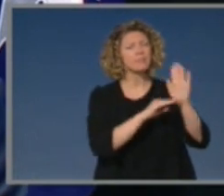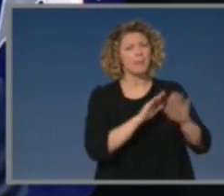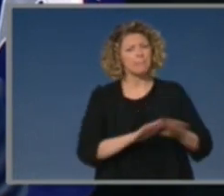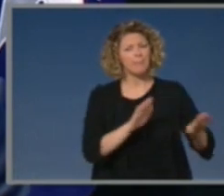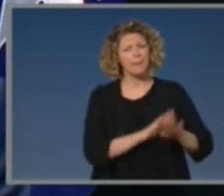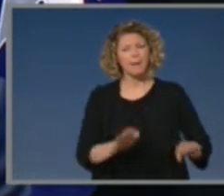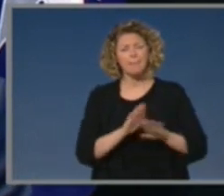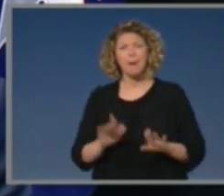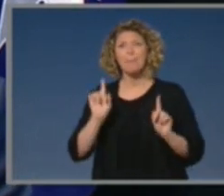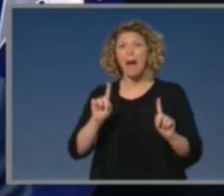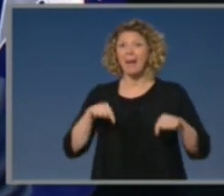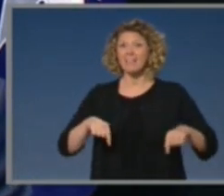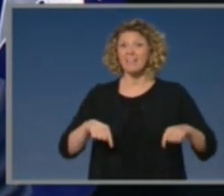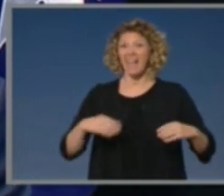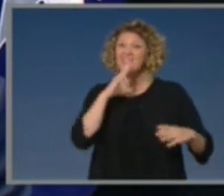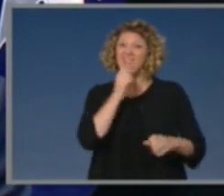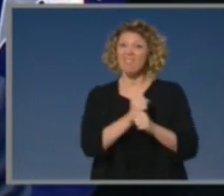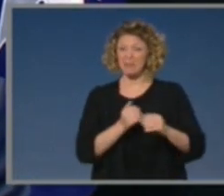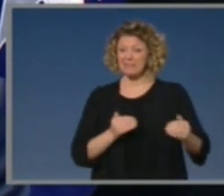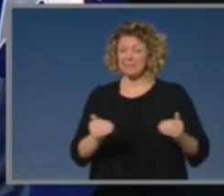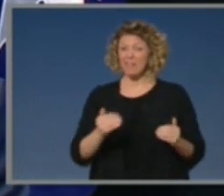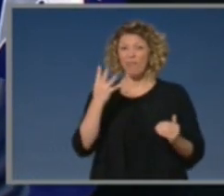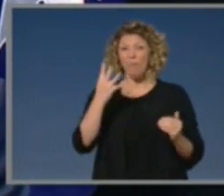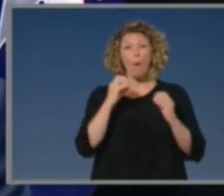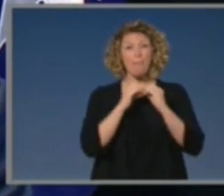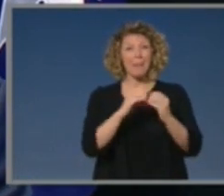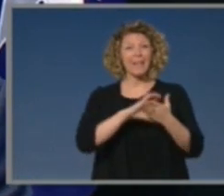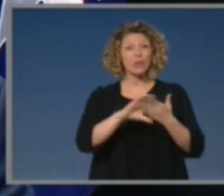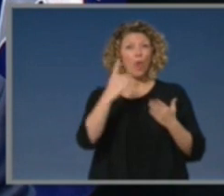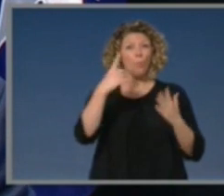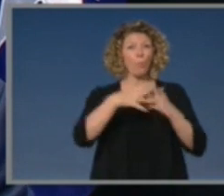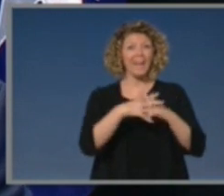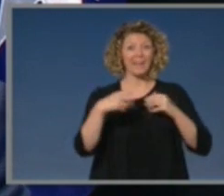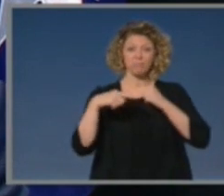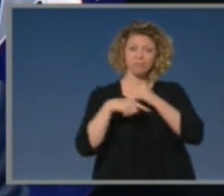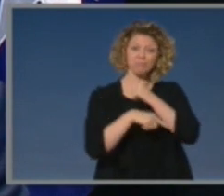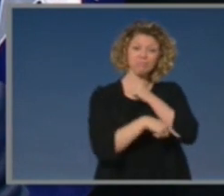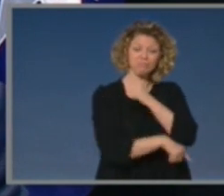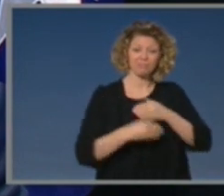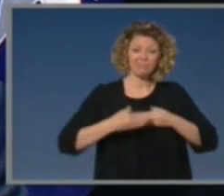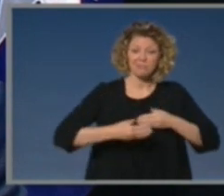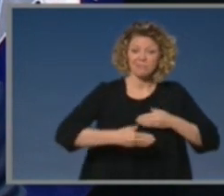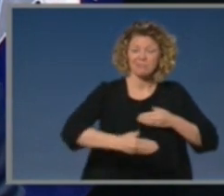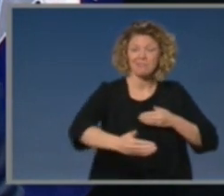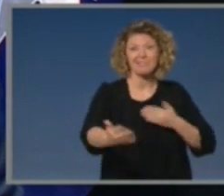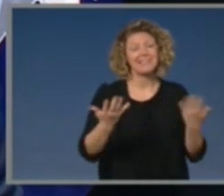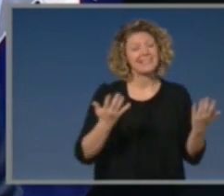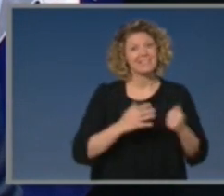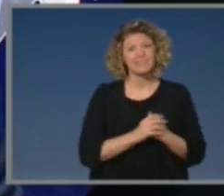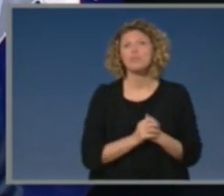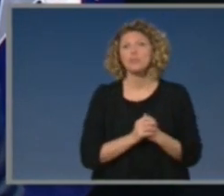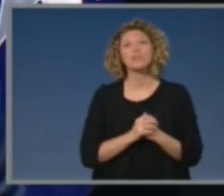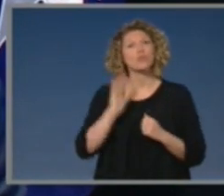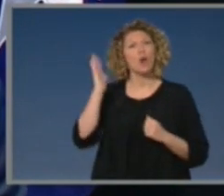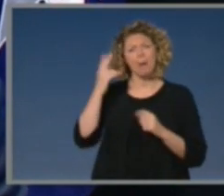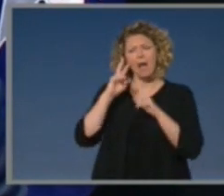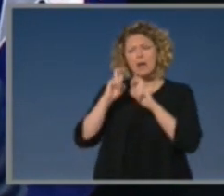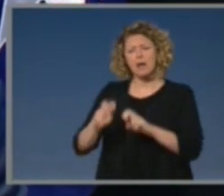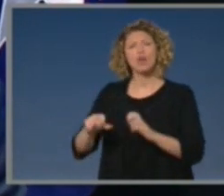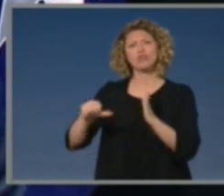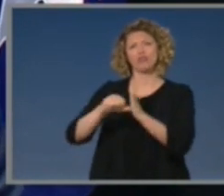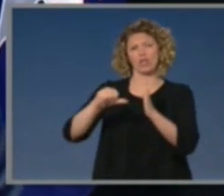billion a week. And today at National Cabinet we had the opportunity to go into the Treasury work that has